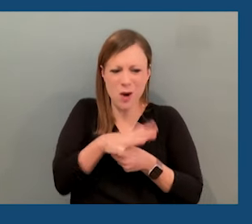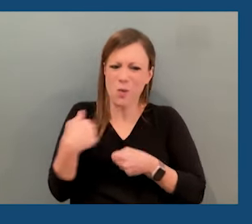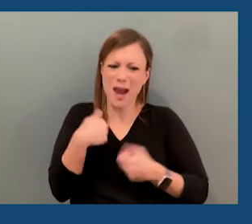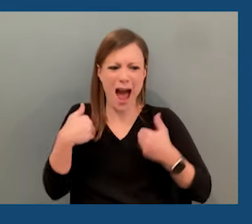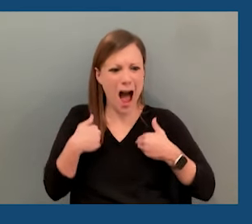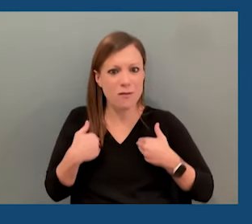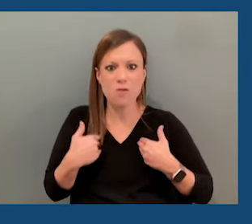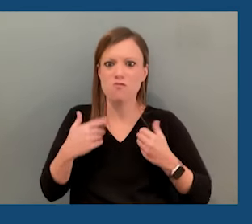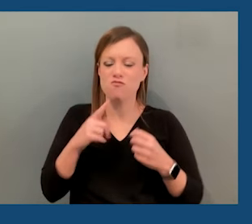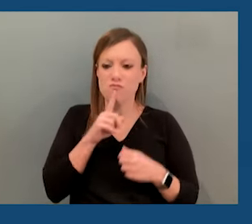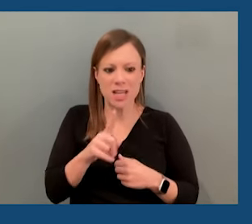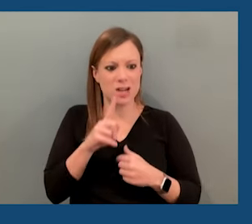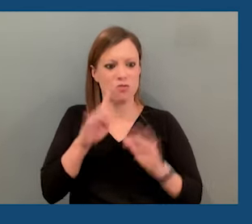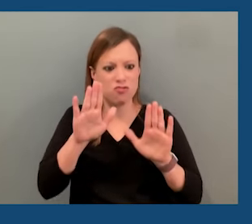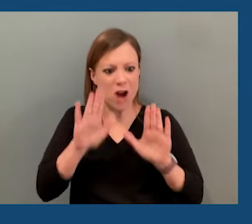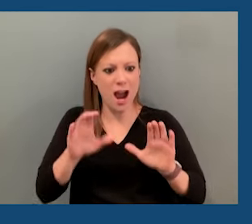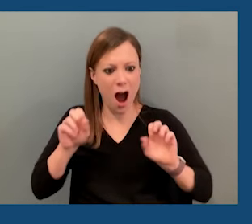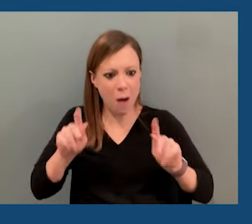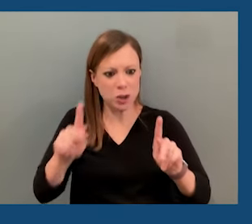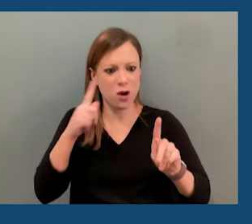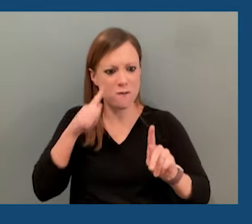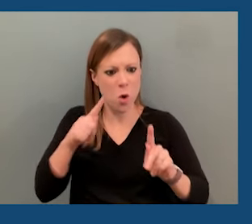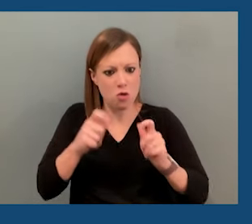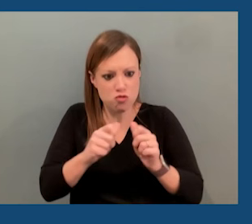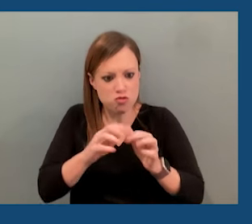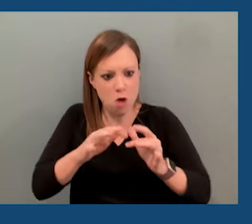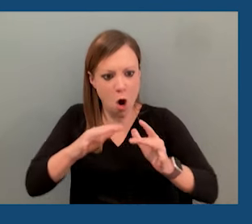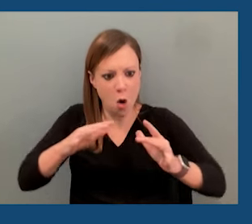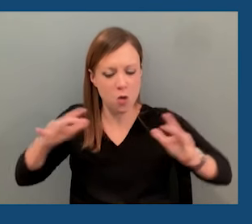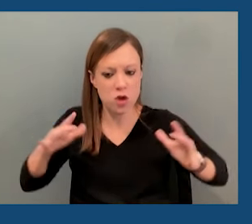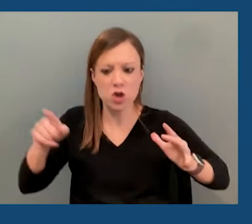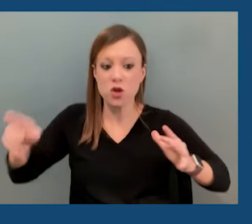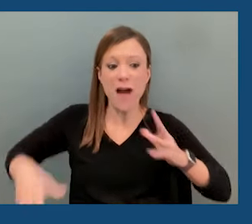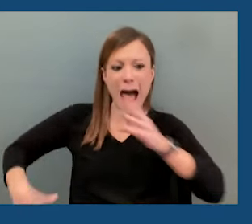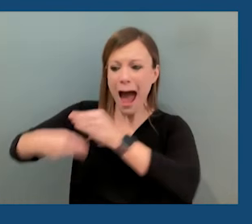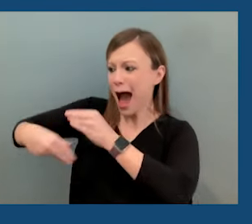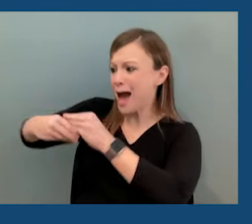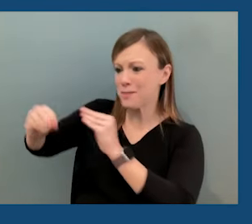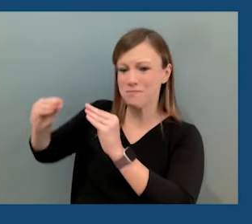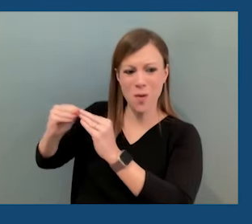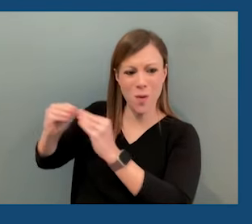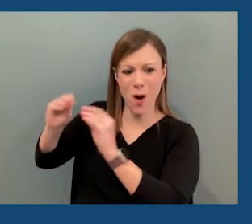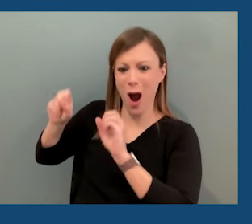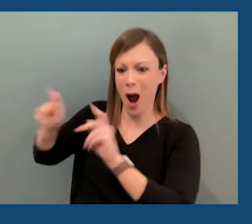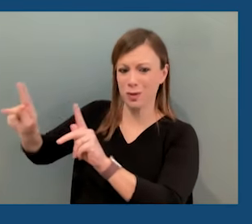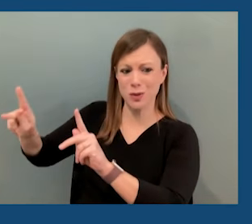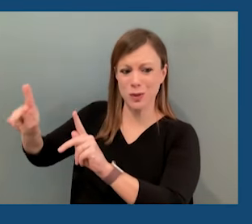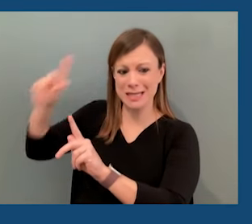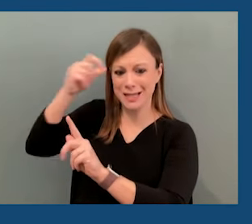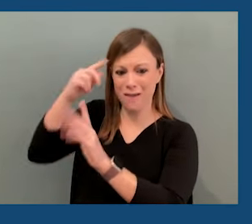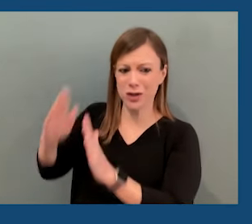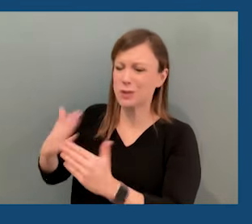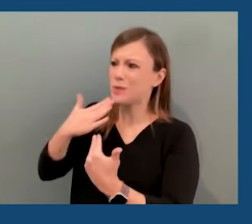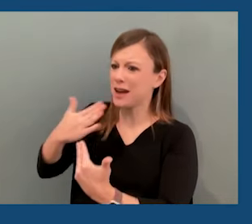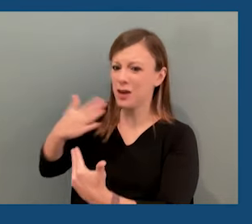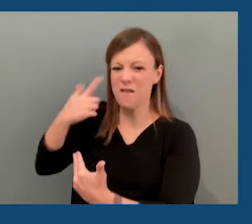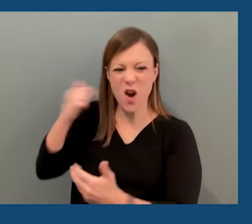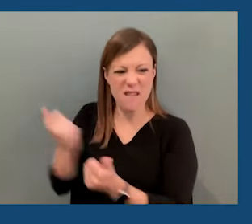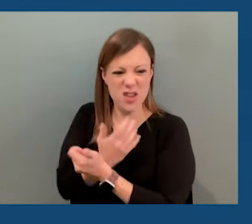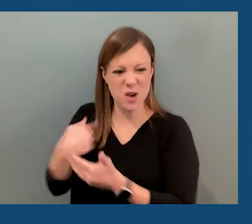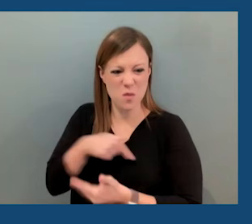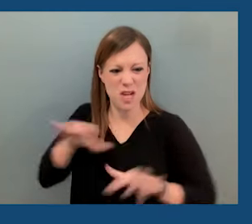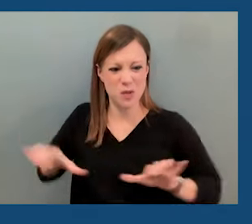you have just added a whole list of more opportunities as a result of the work that we do at Downtown Revitalization and with New York